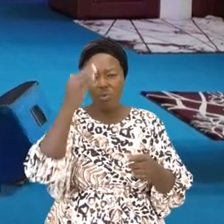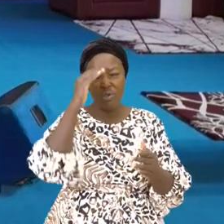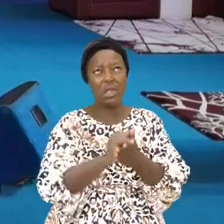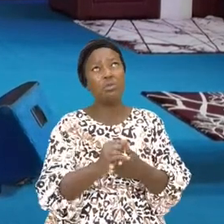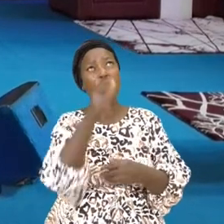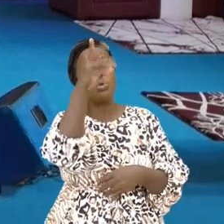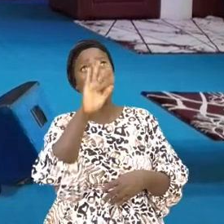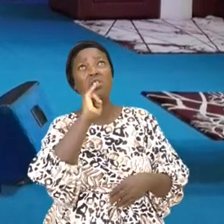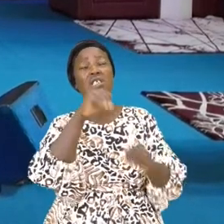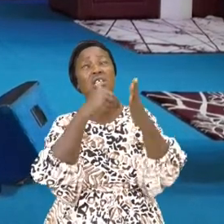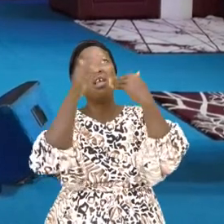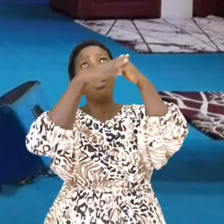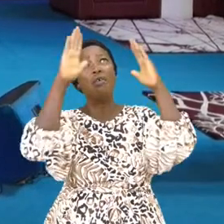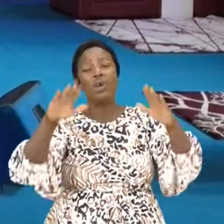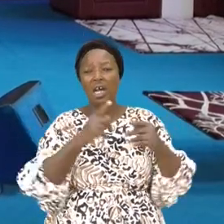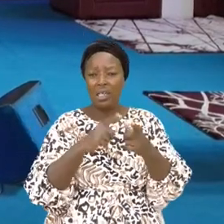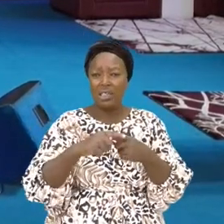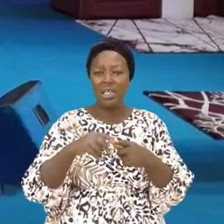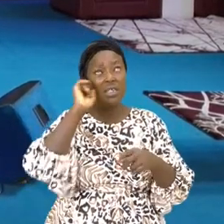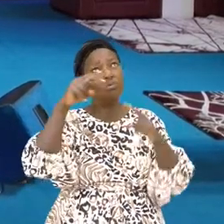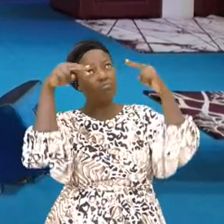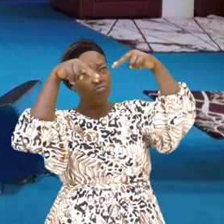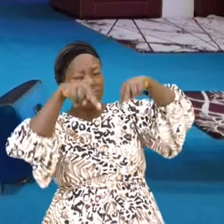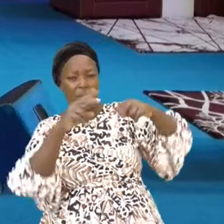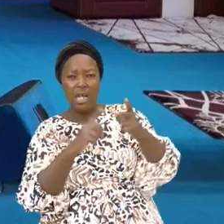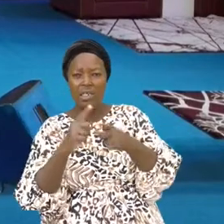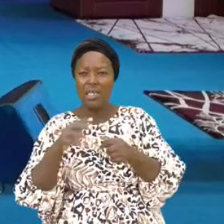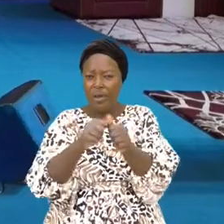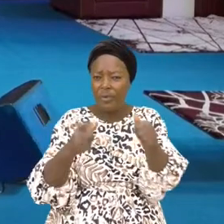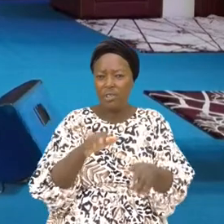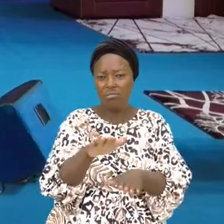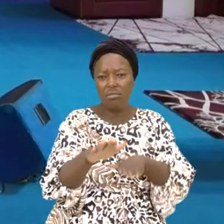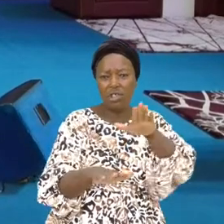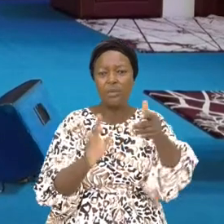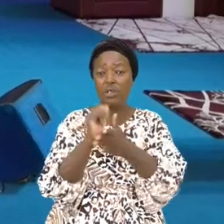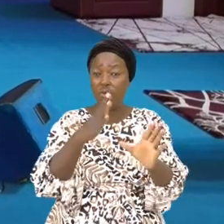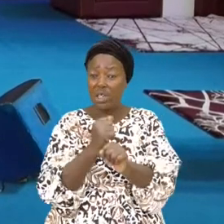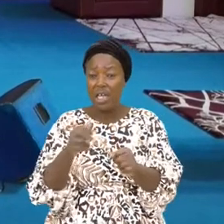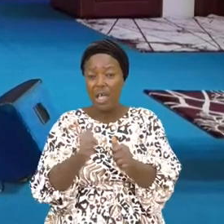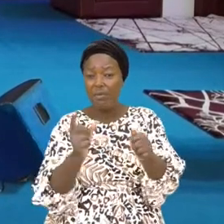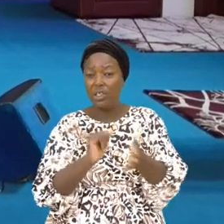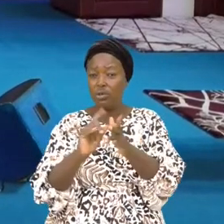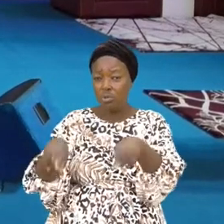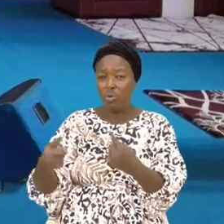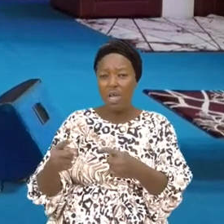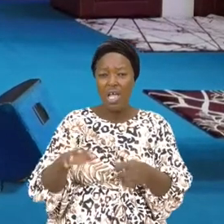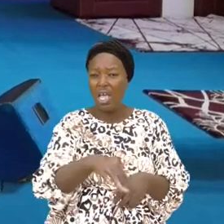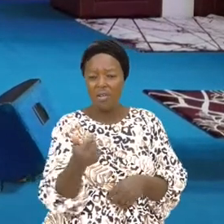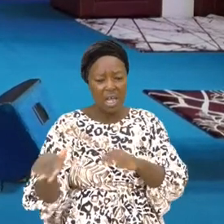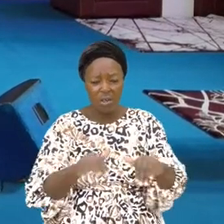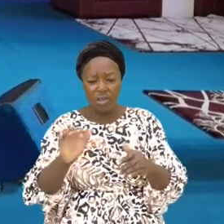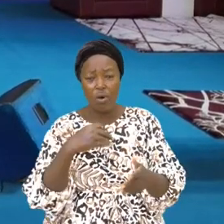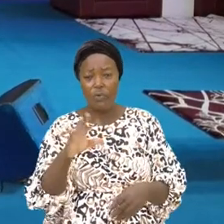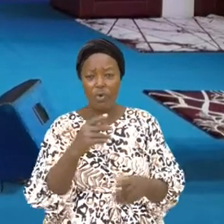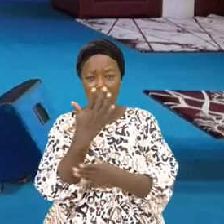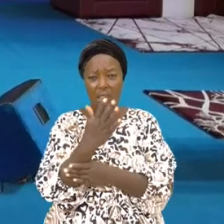God is in heaven and is watching you, and every step you take, everywhere you go, any action of your